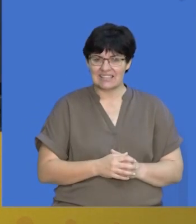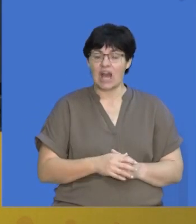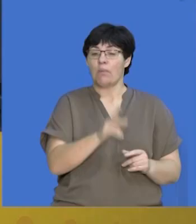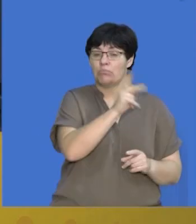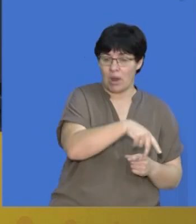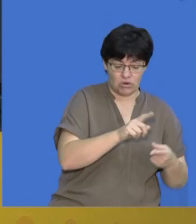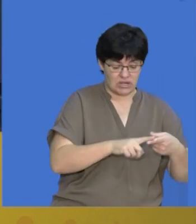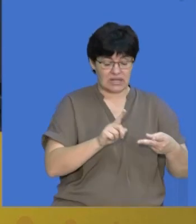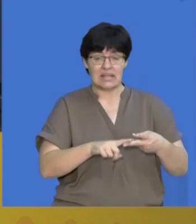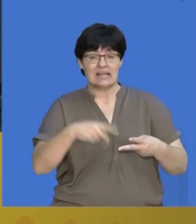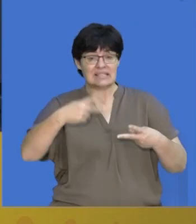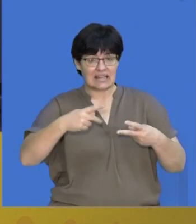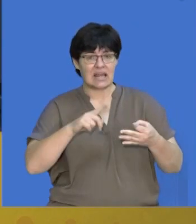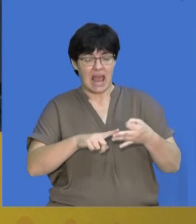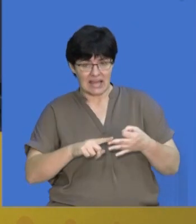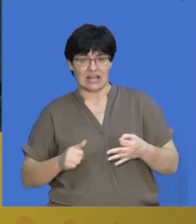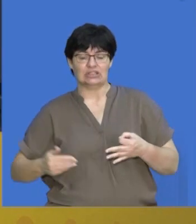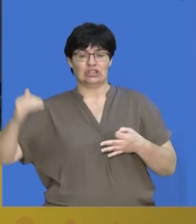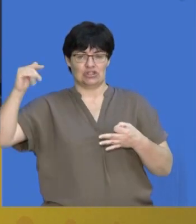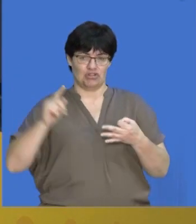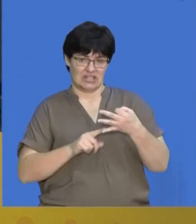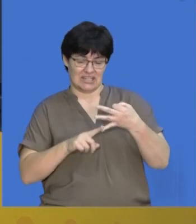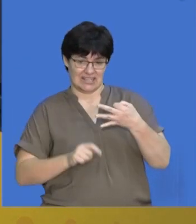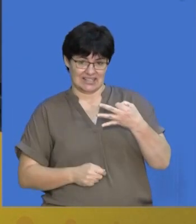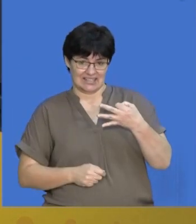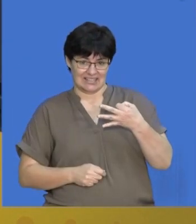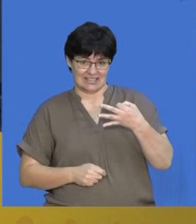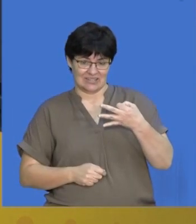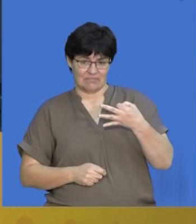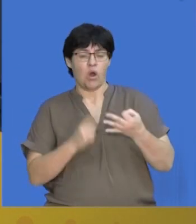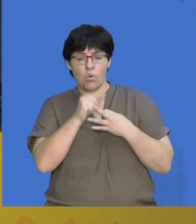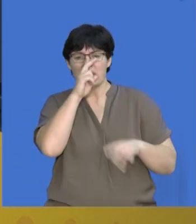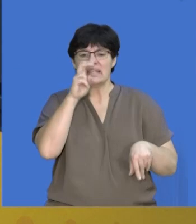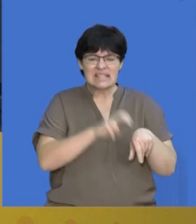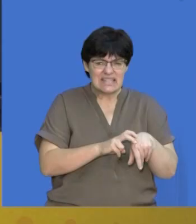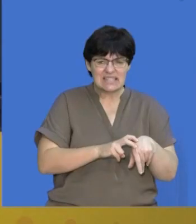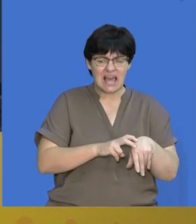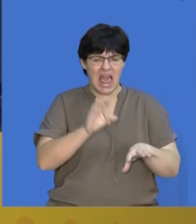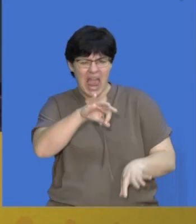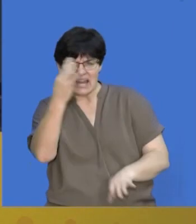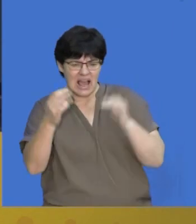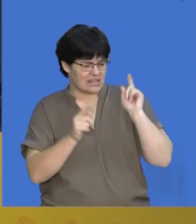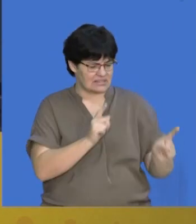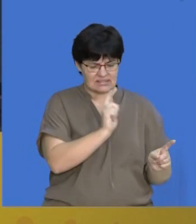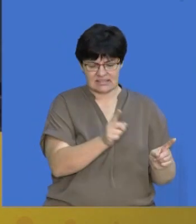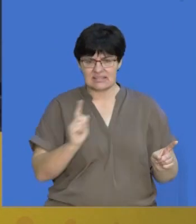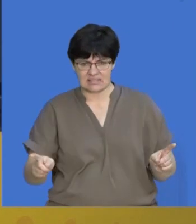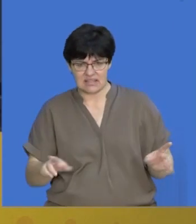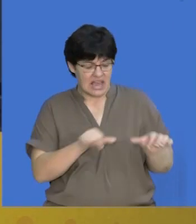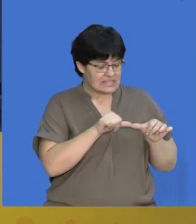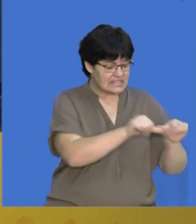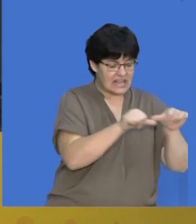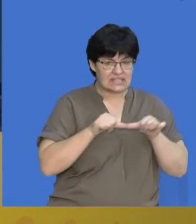Primary, secondary, and tertiary. So we need to analyze how we need to